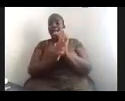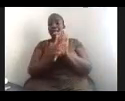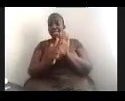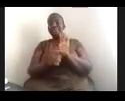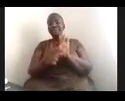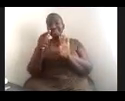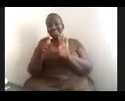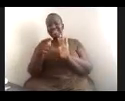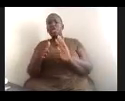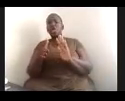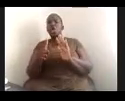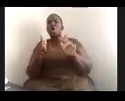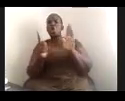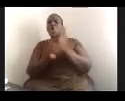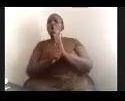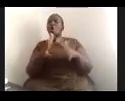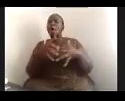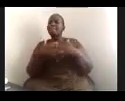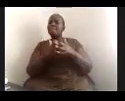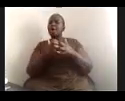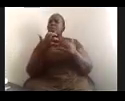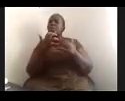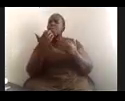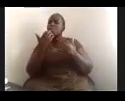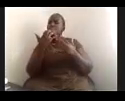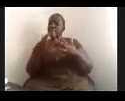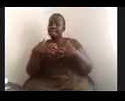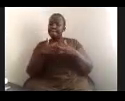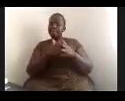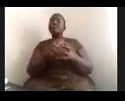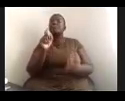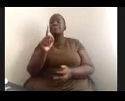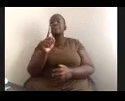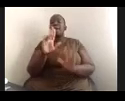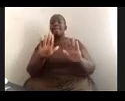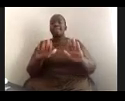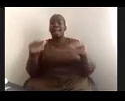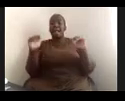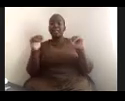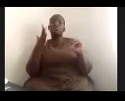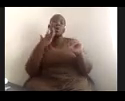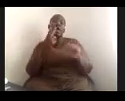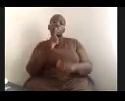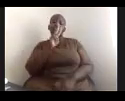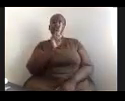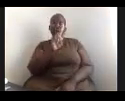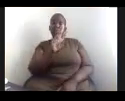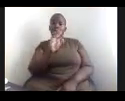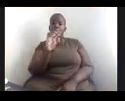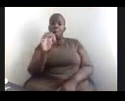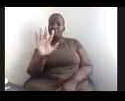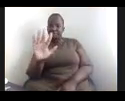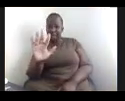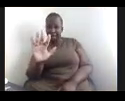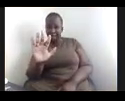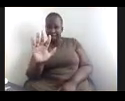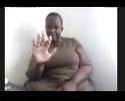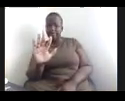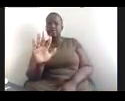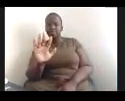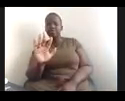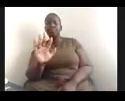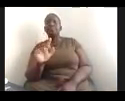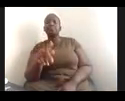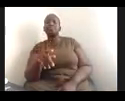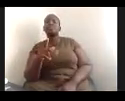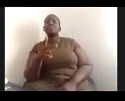And this law was created by Parliament back in 2005. And I'm just going to show you a couple of